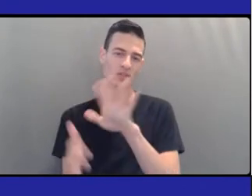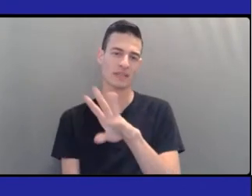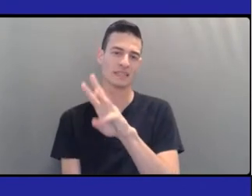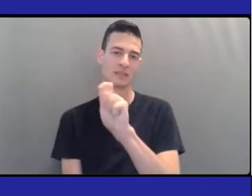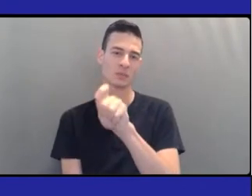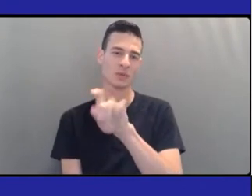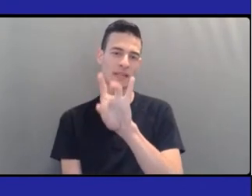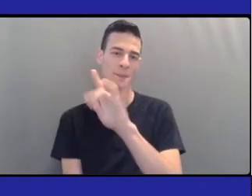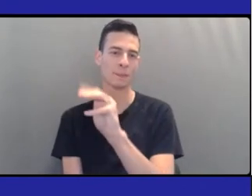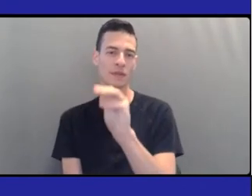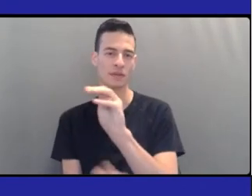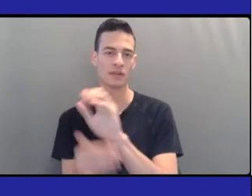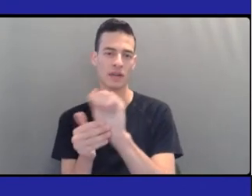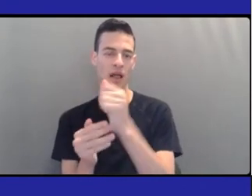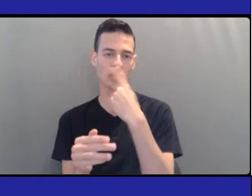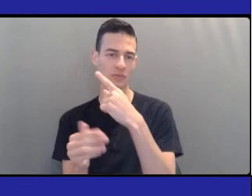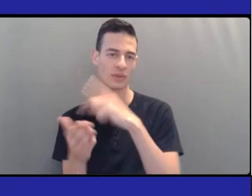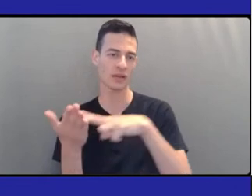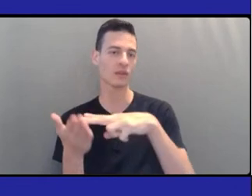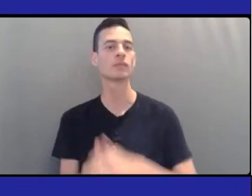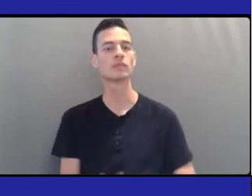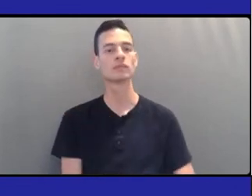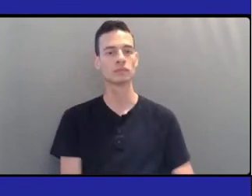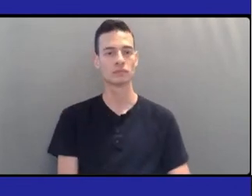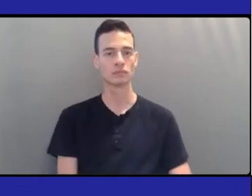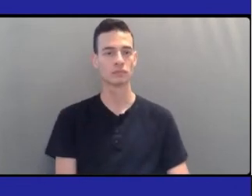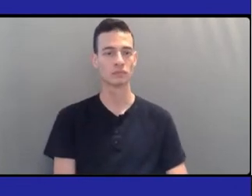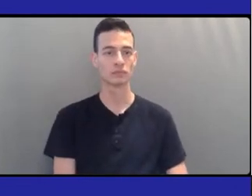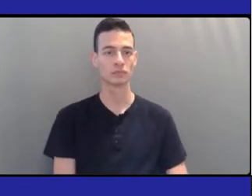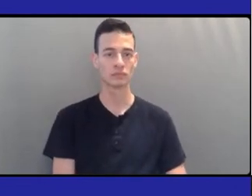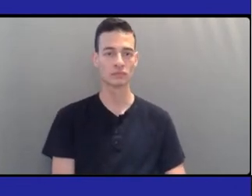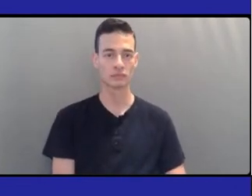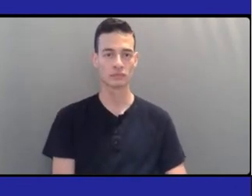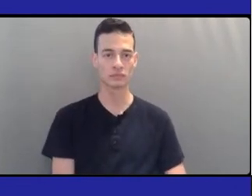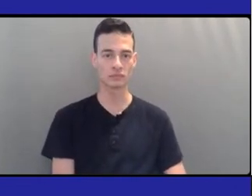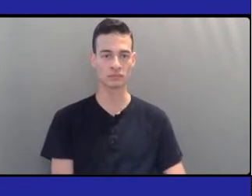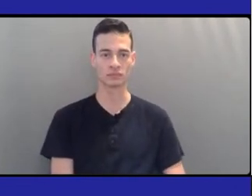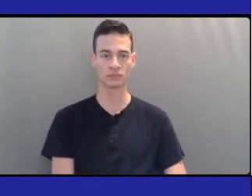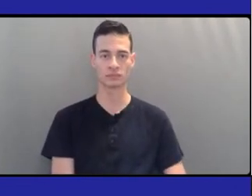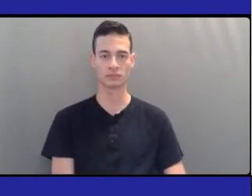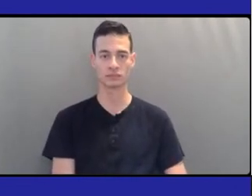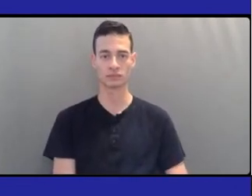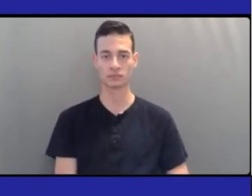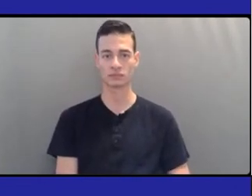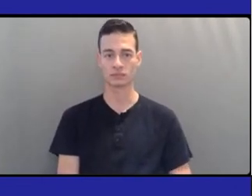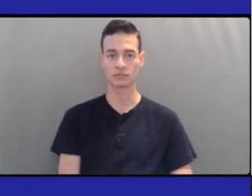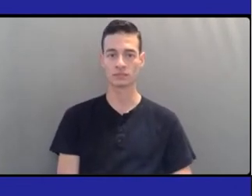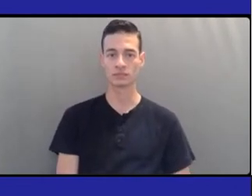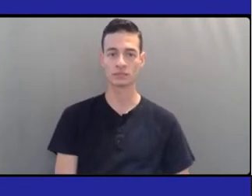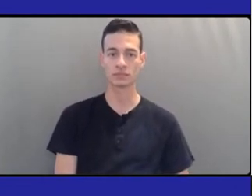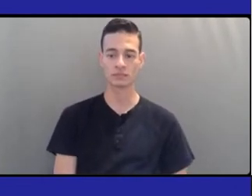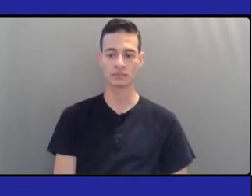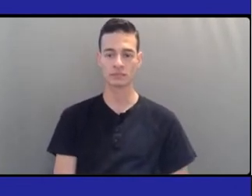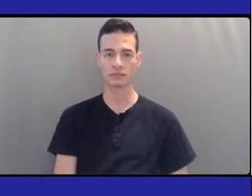The this is, I'm